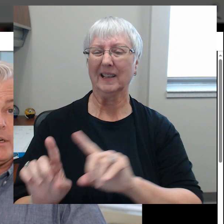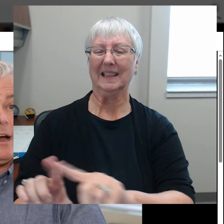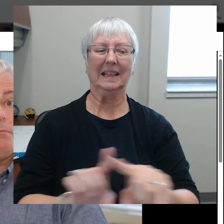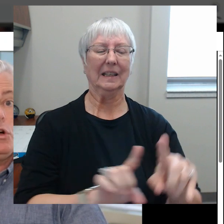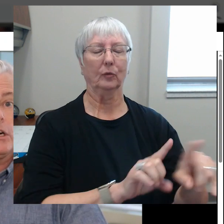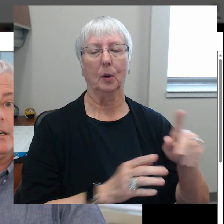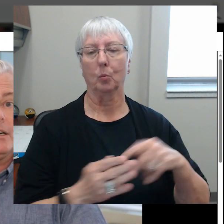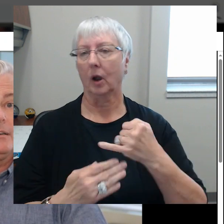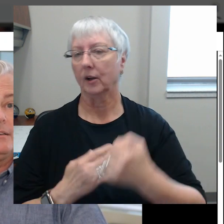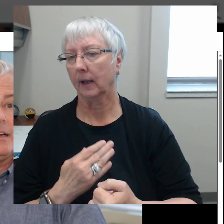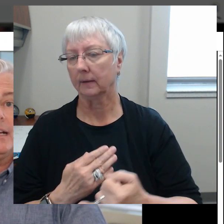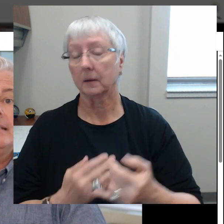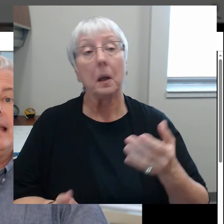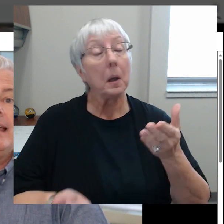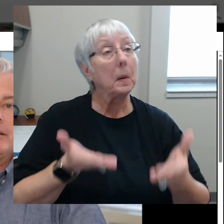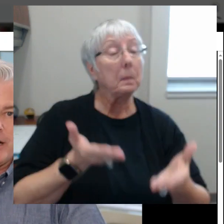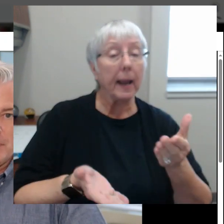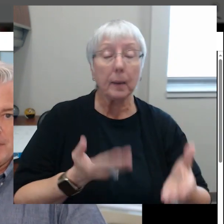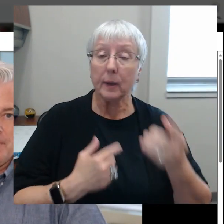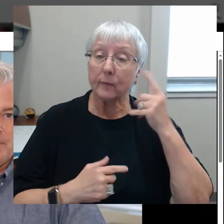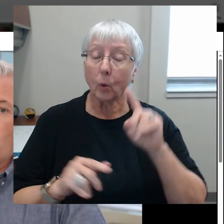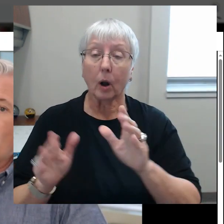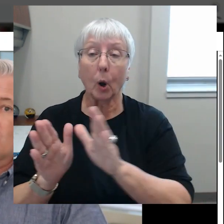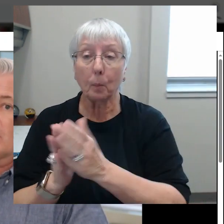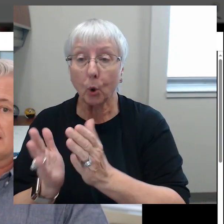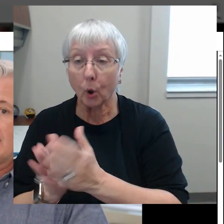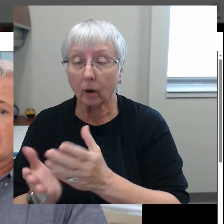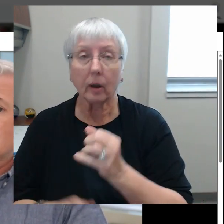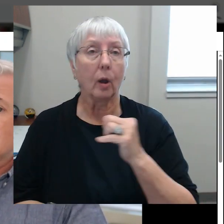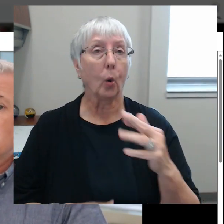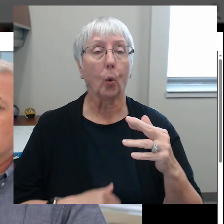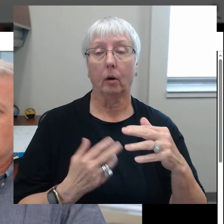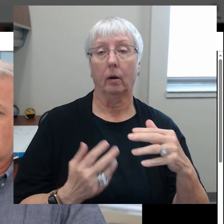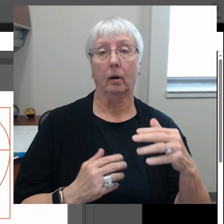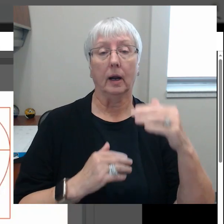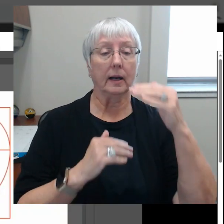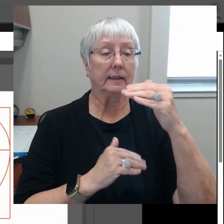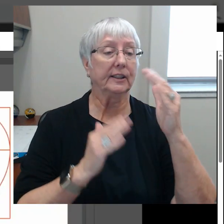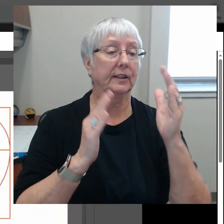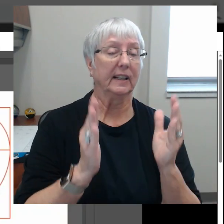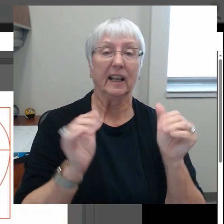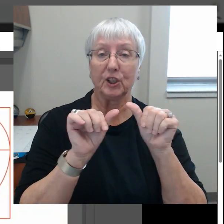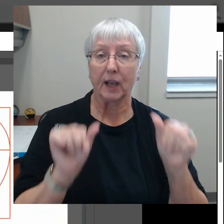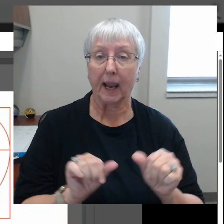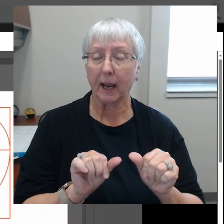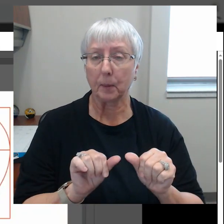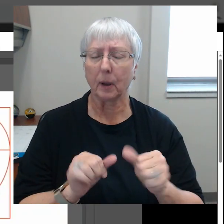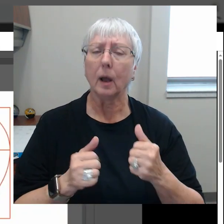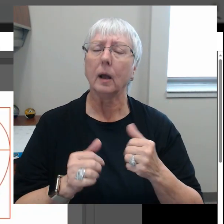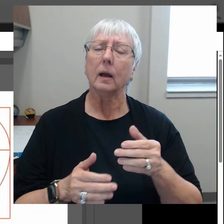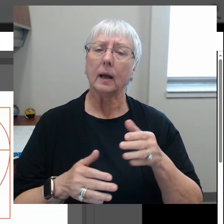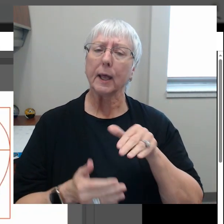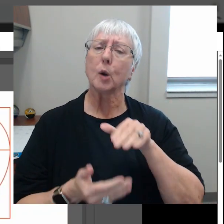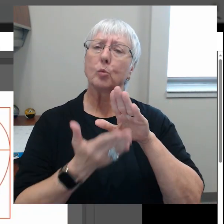the proportion of a book, a containing shape, a way to organize text and images. This is